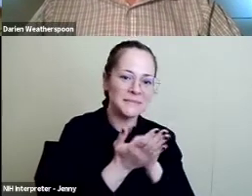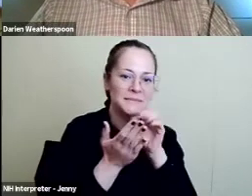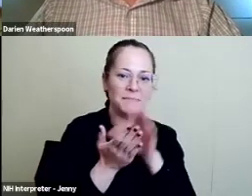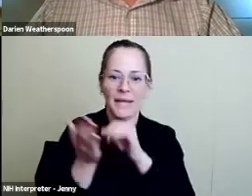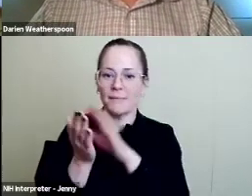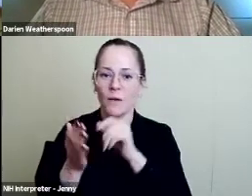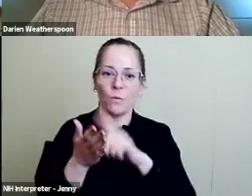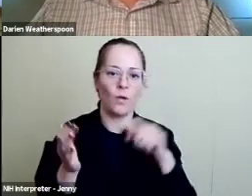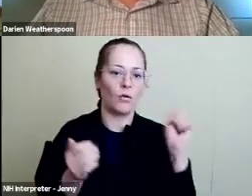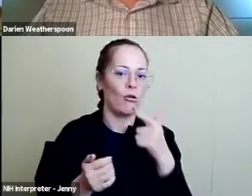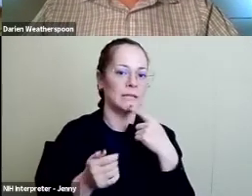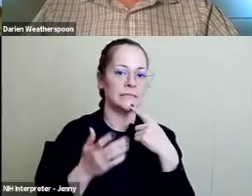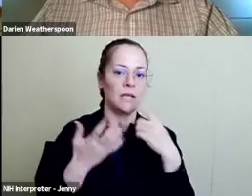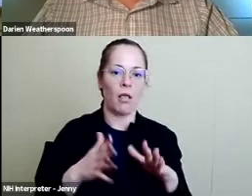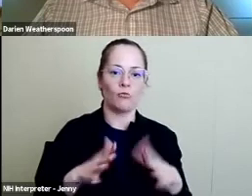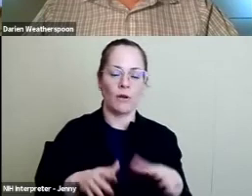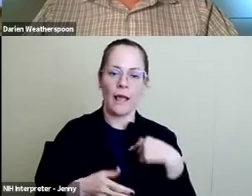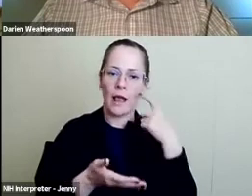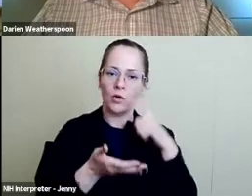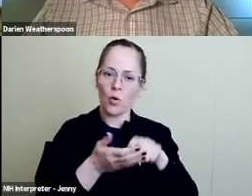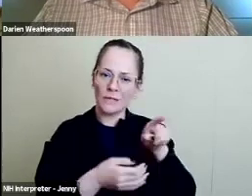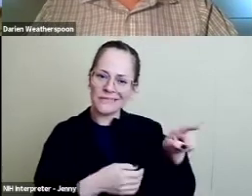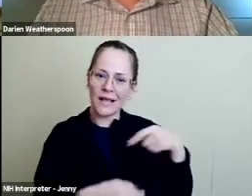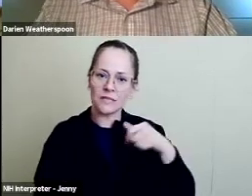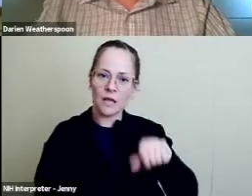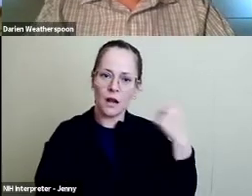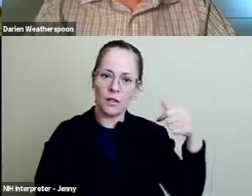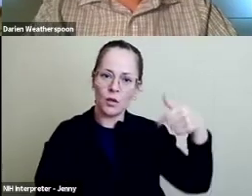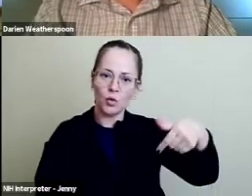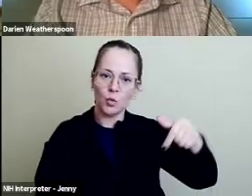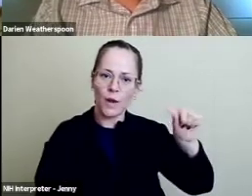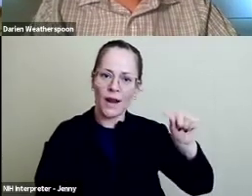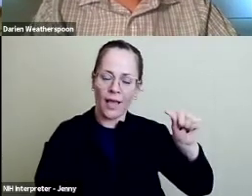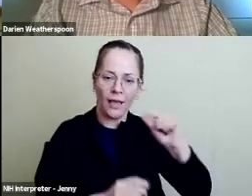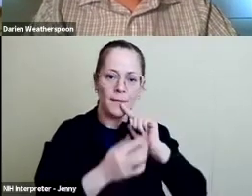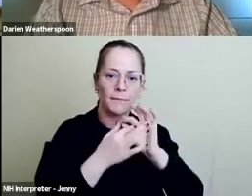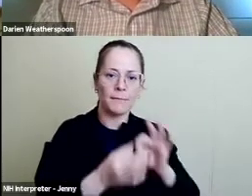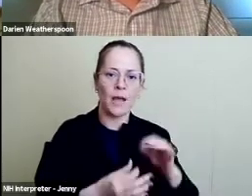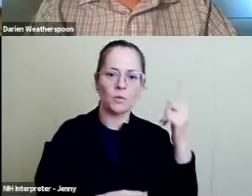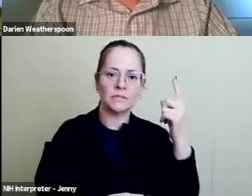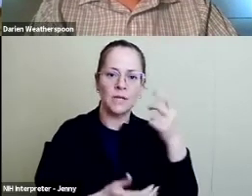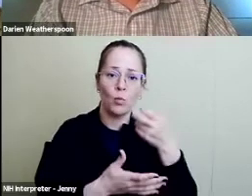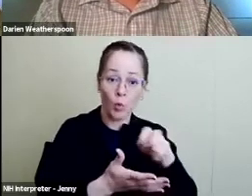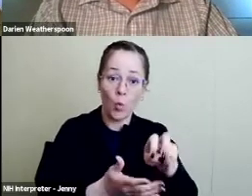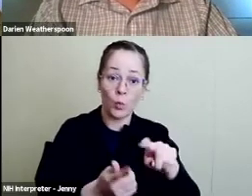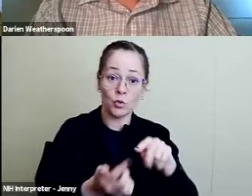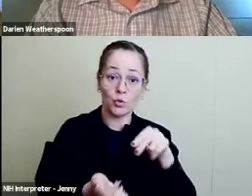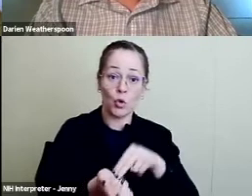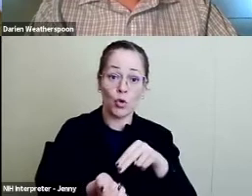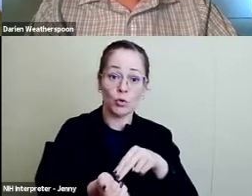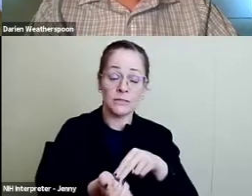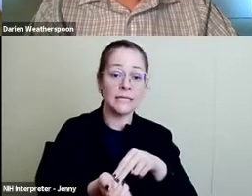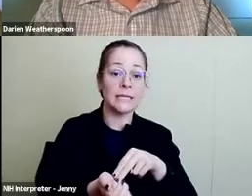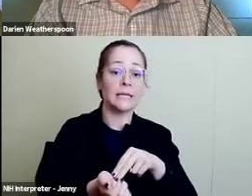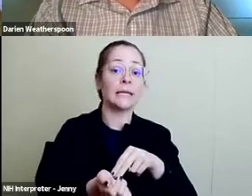so far, but I noticed there was another question in the Q&A about somebody planning to go to nursing school before applying to